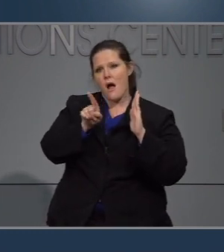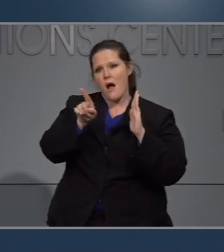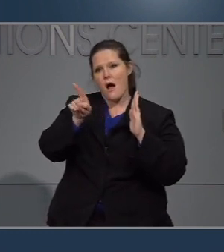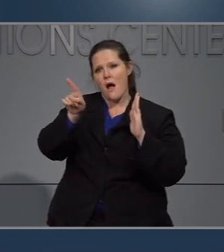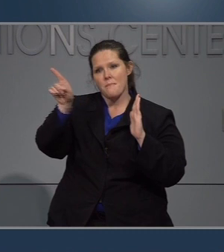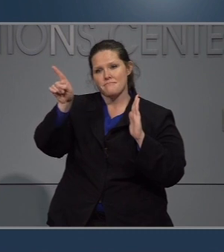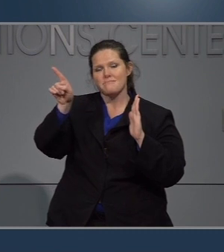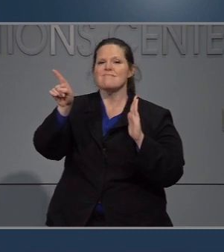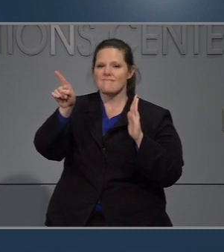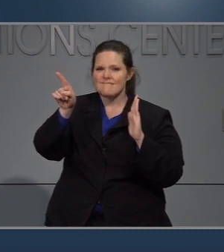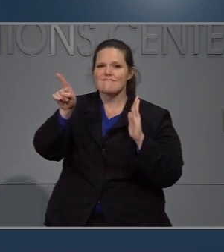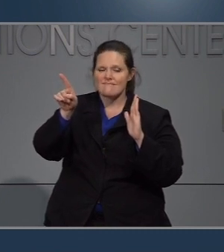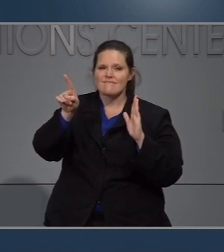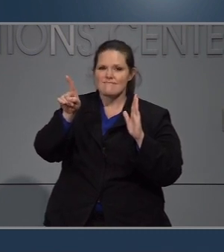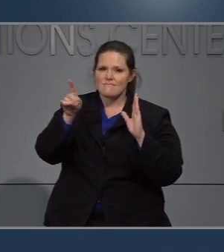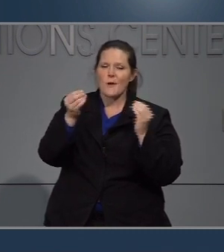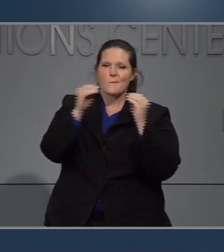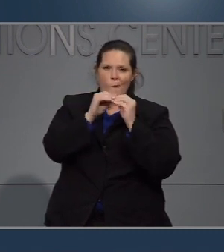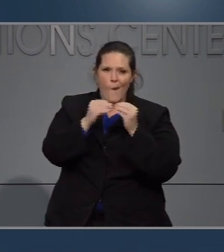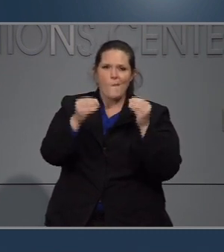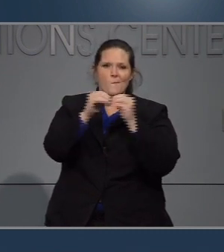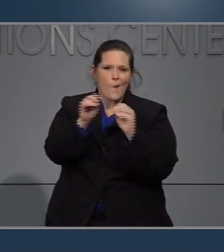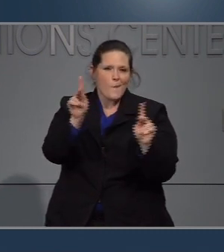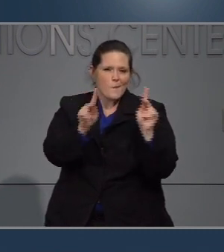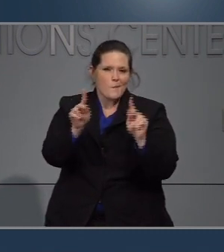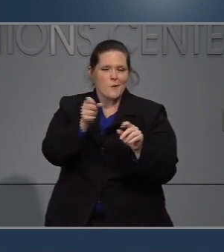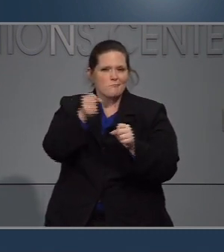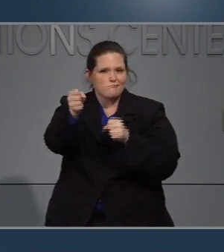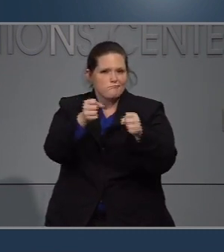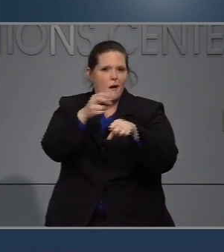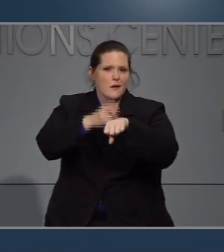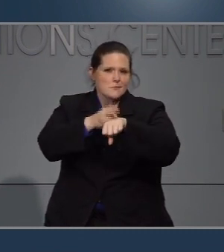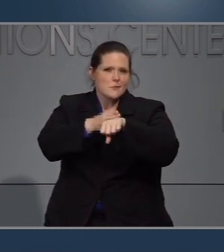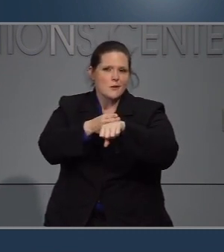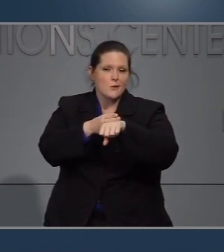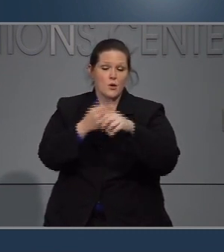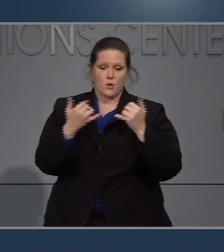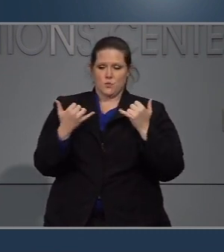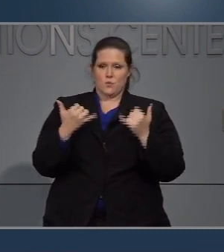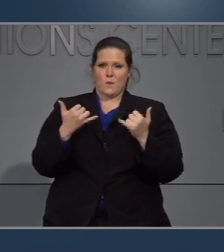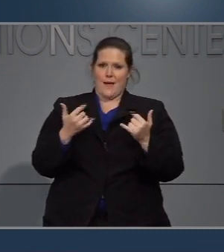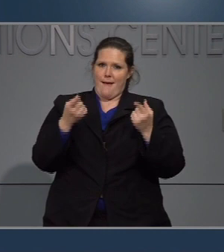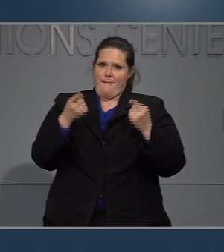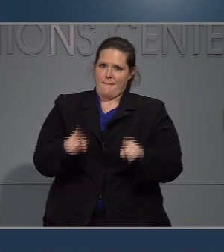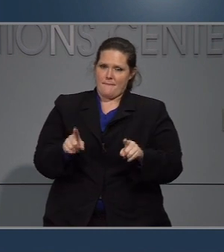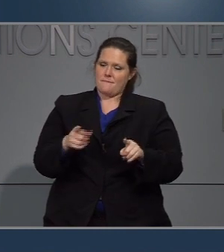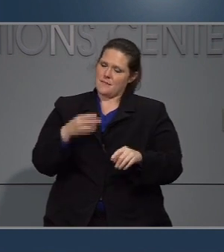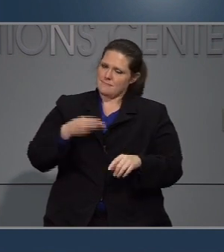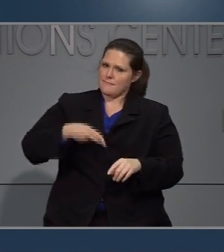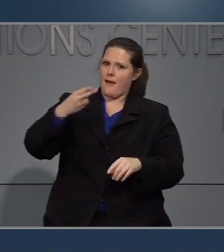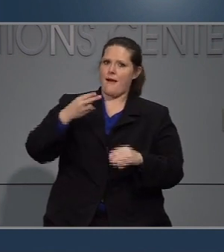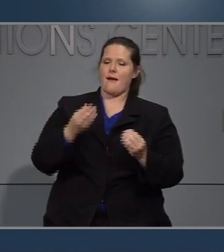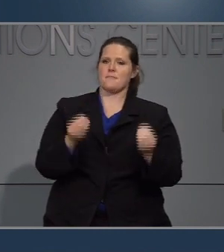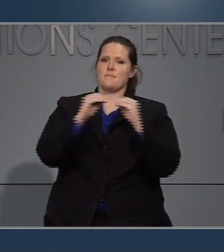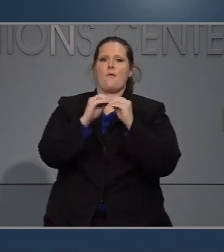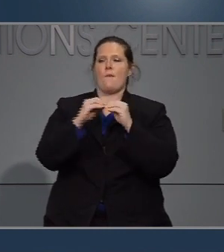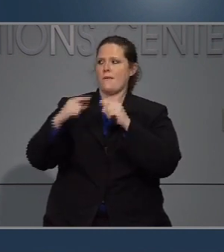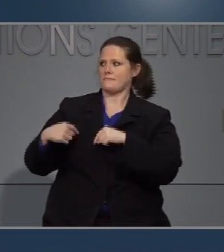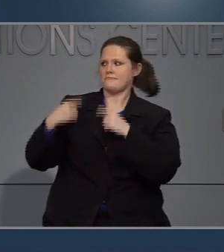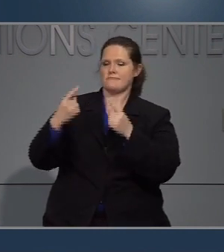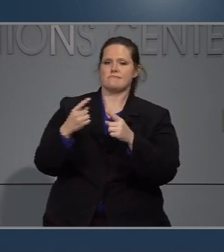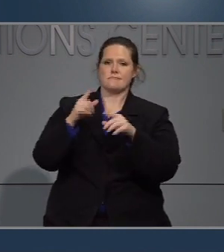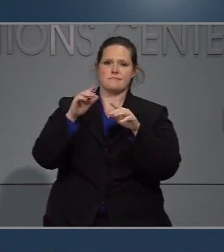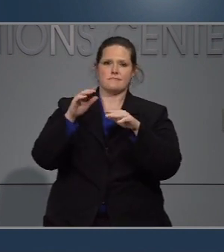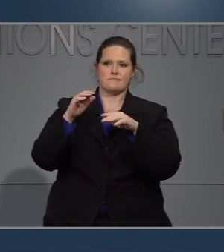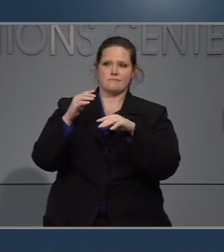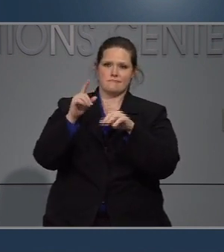continue to rise, and today is our highest day of statewide hospitalizations. As I've mentioned before, people who are